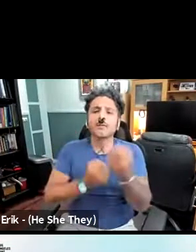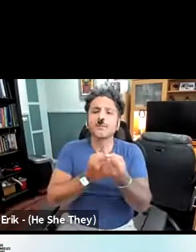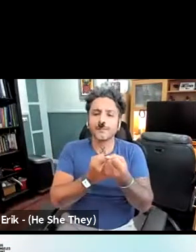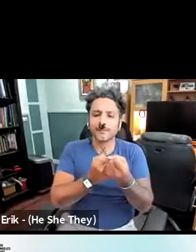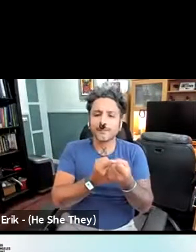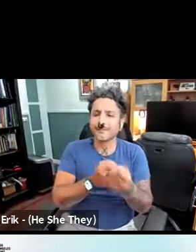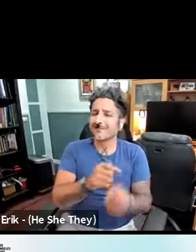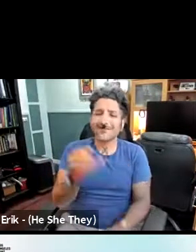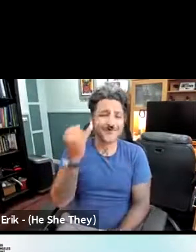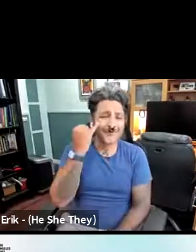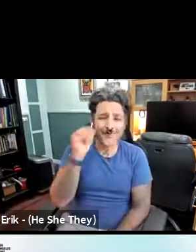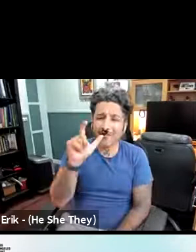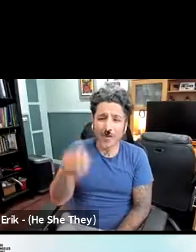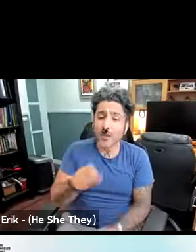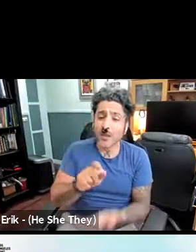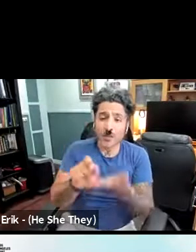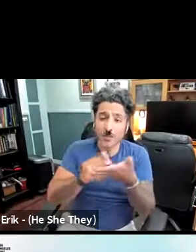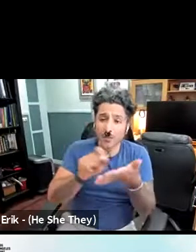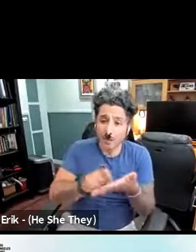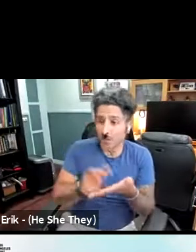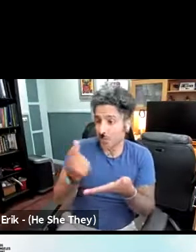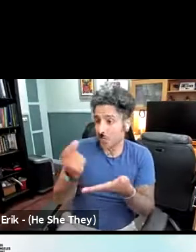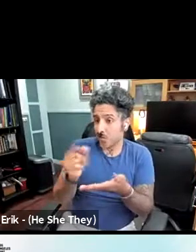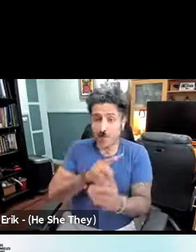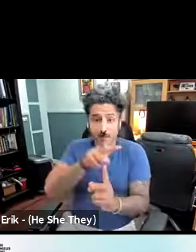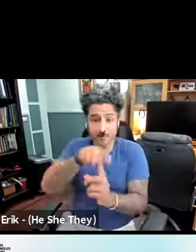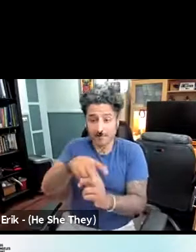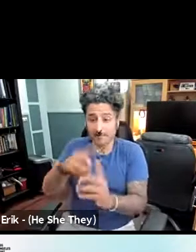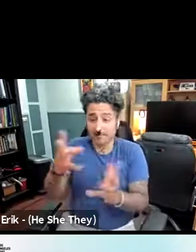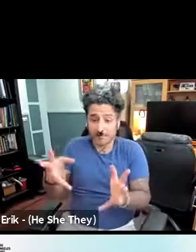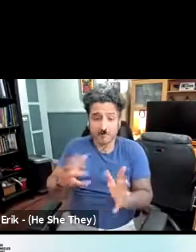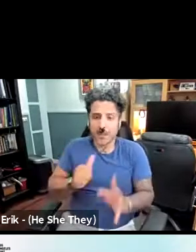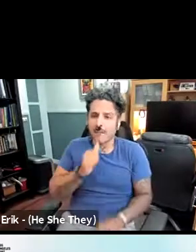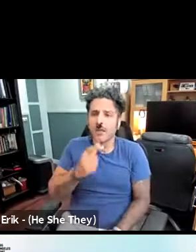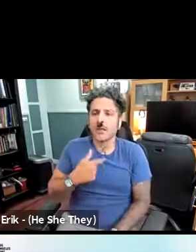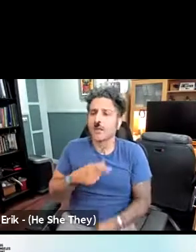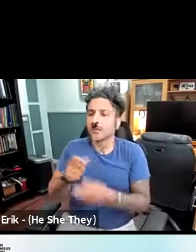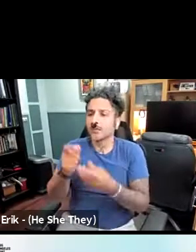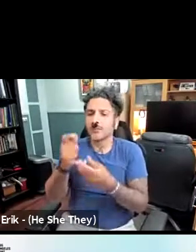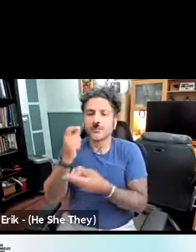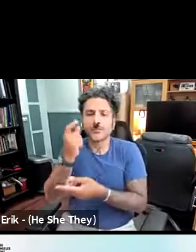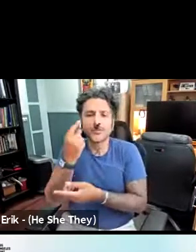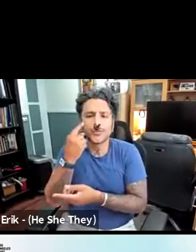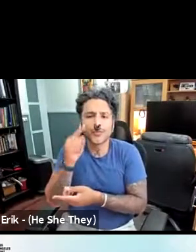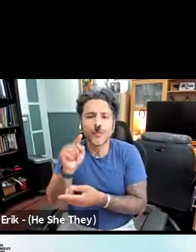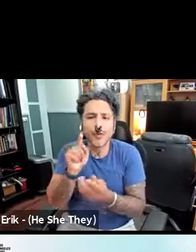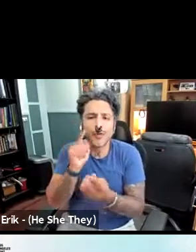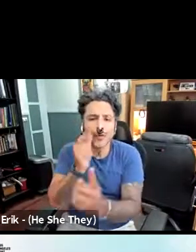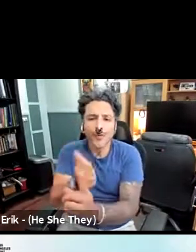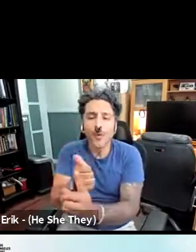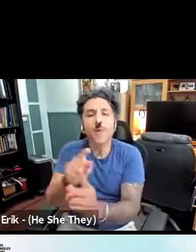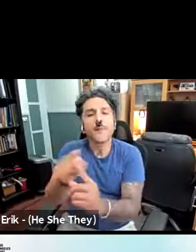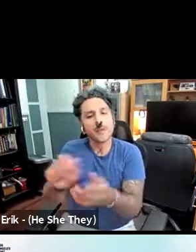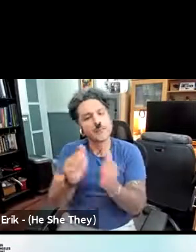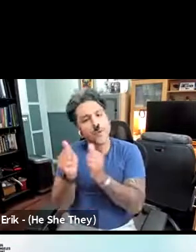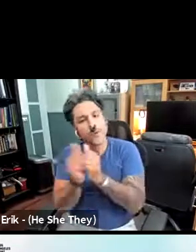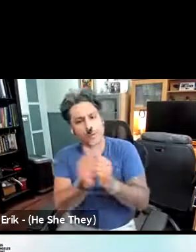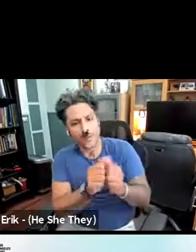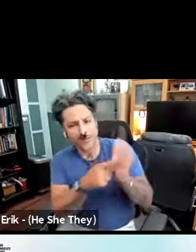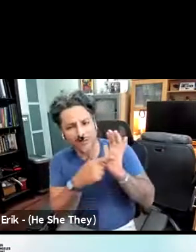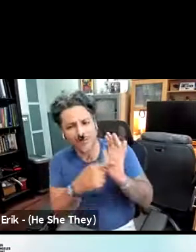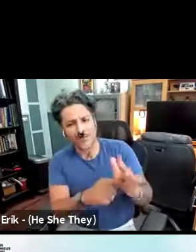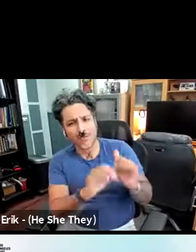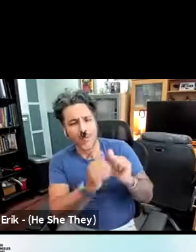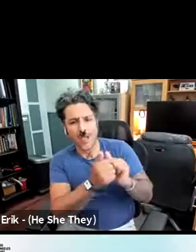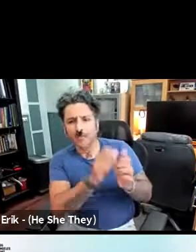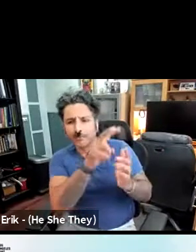you might not know how to write the grant or do the application, I'm not going to sit there and do it for you. I'm gonna sit with you and show you how.